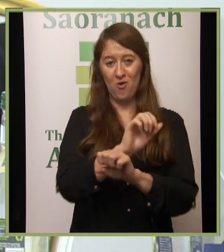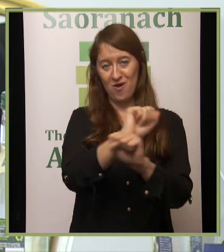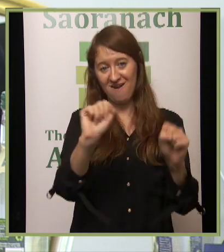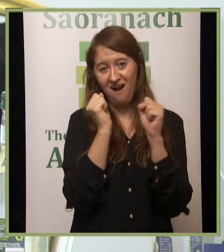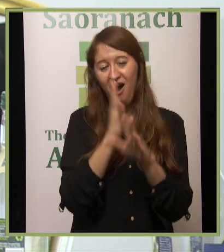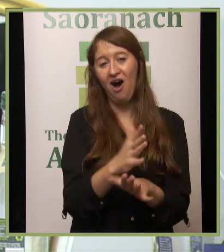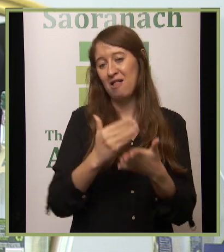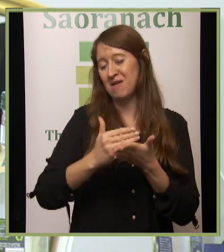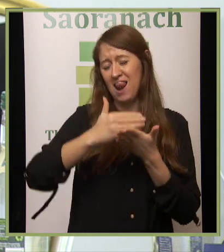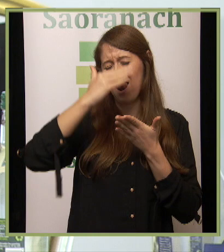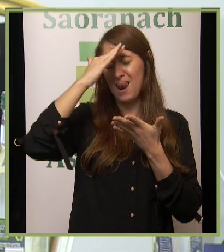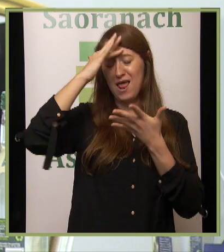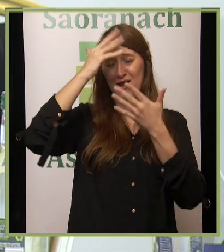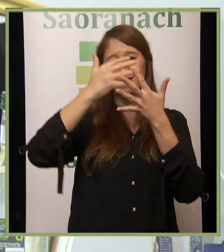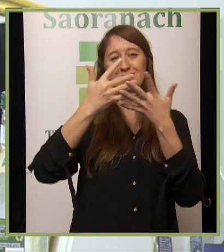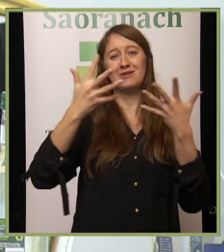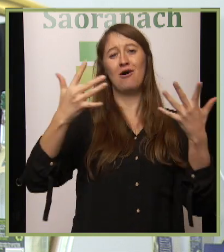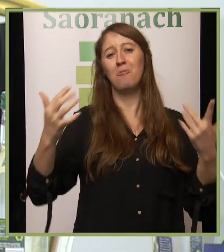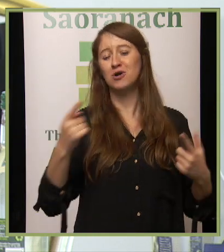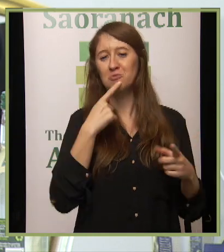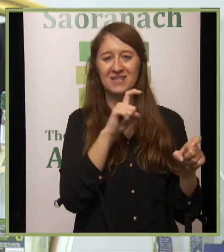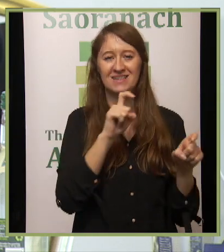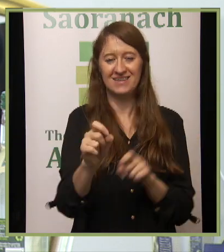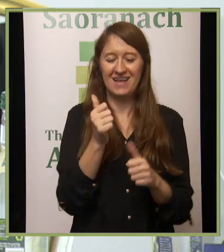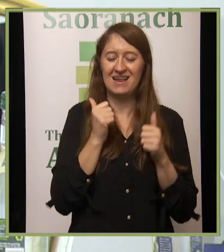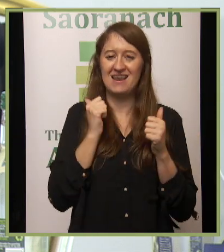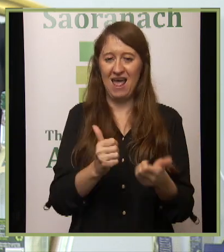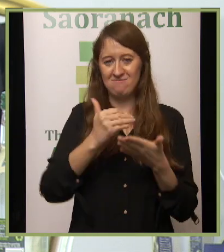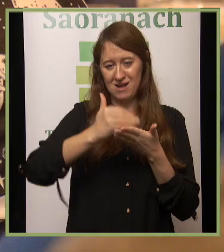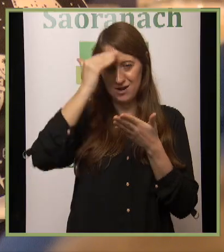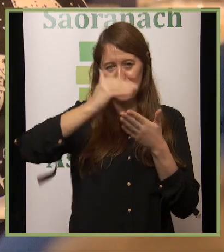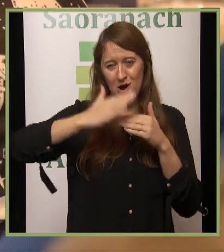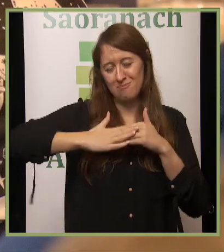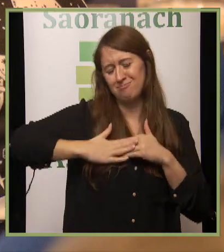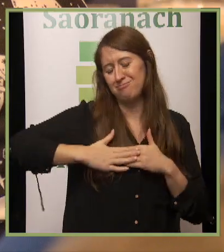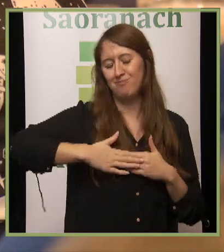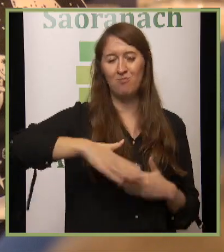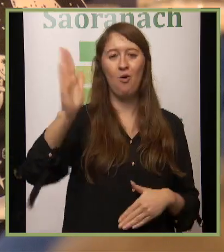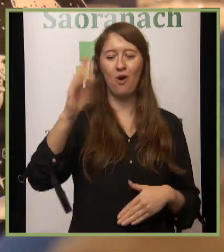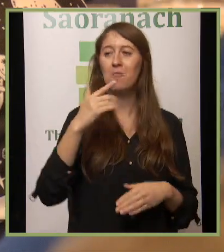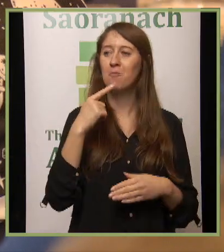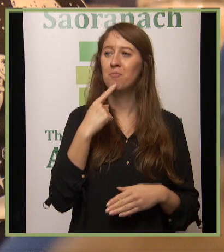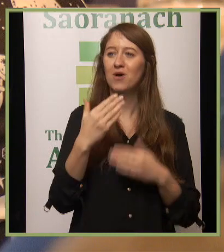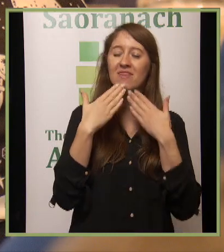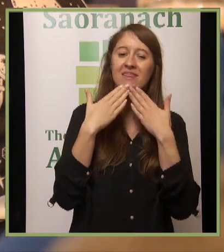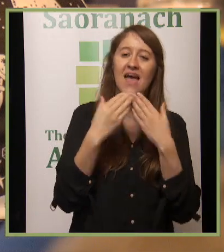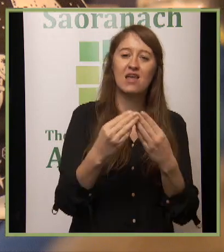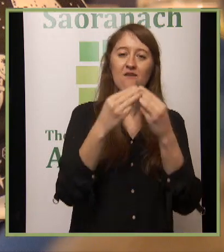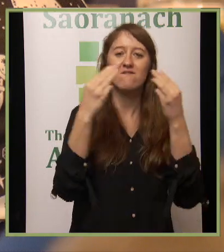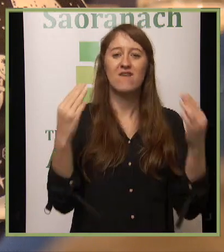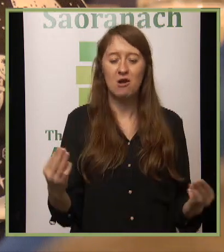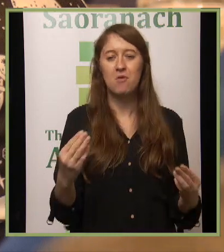enough, but thank you for guiding all of the work. So for everything that you have done, to Dr.